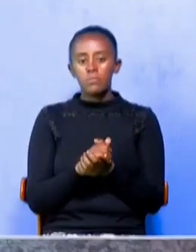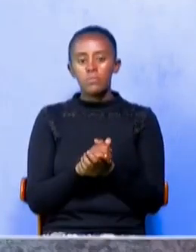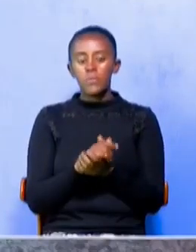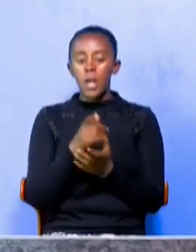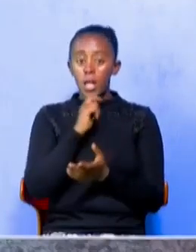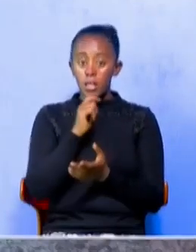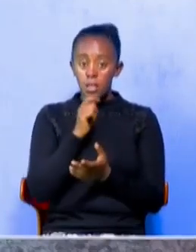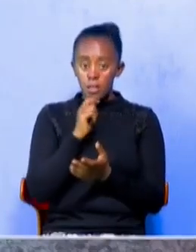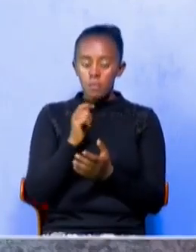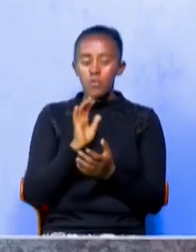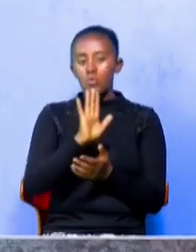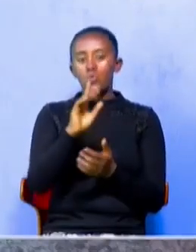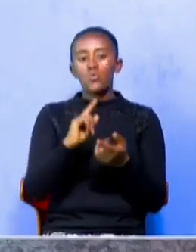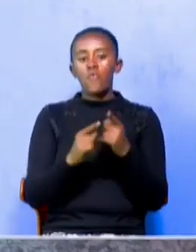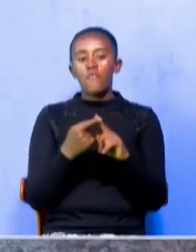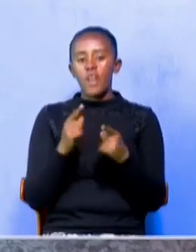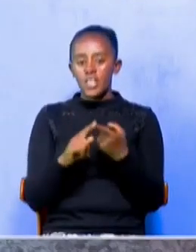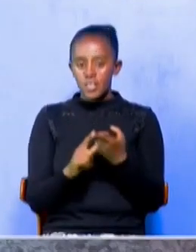interview with your friends.